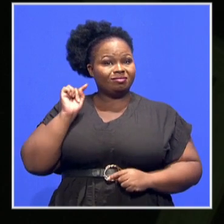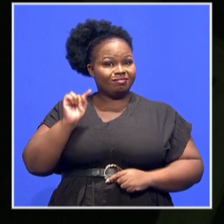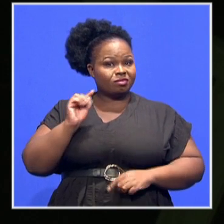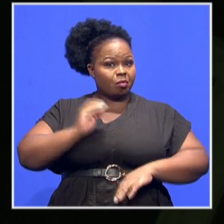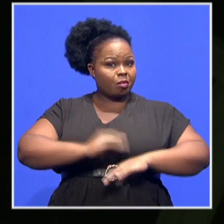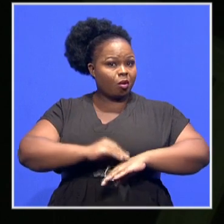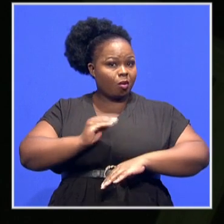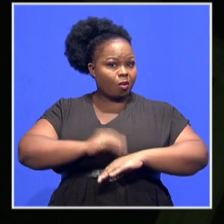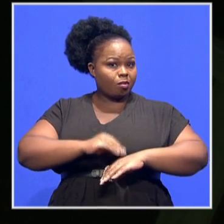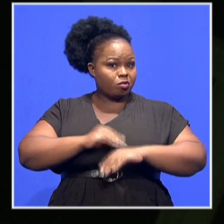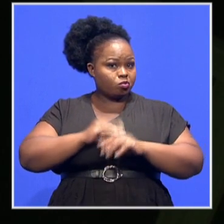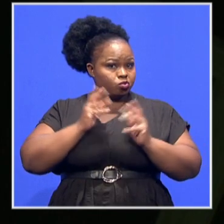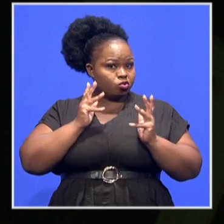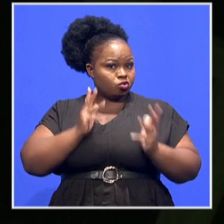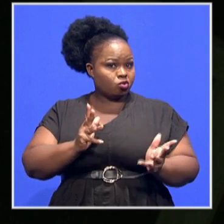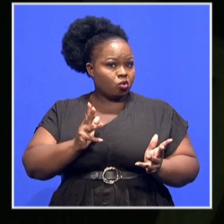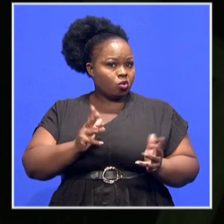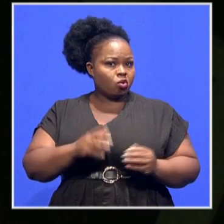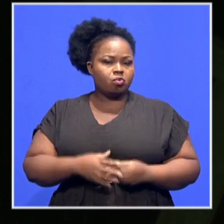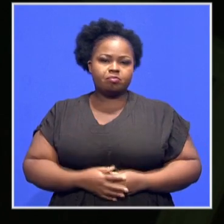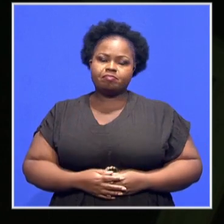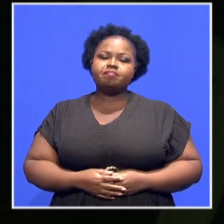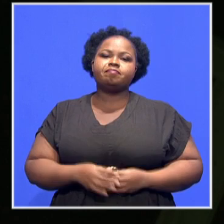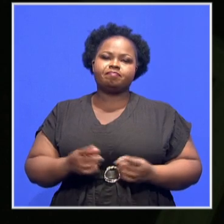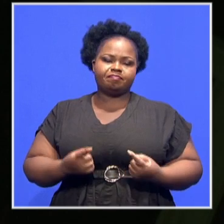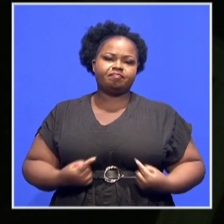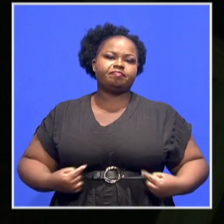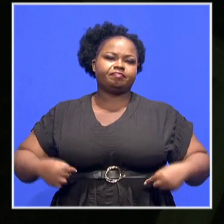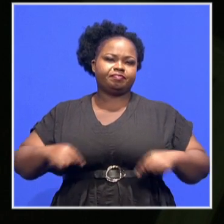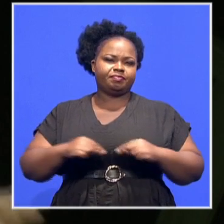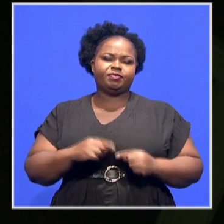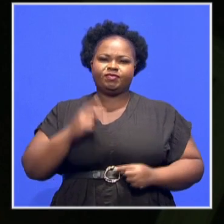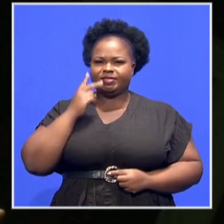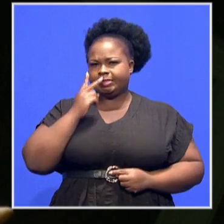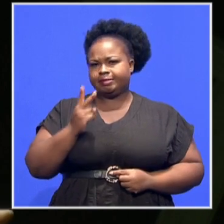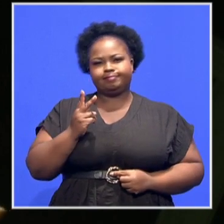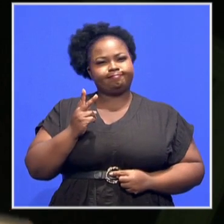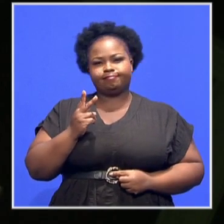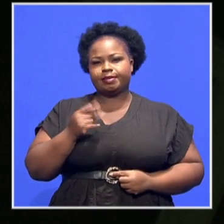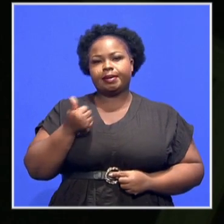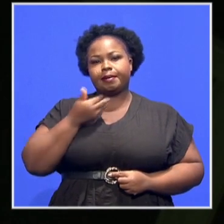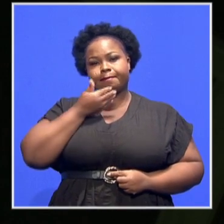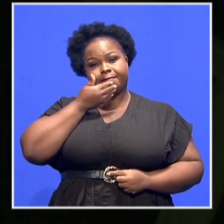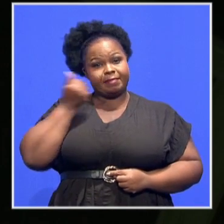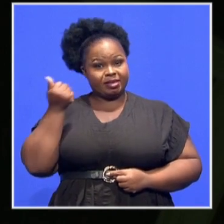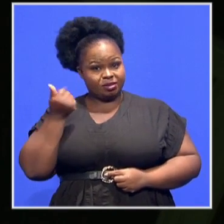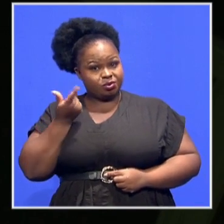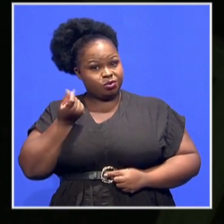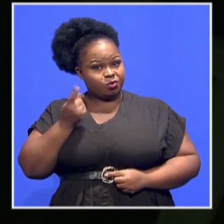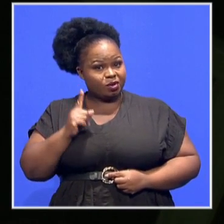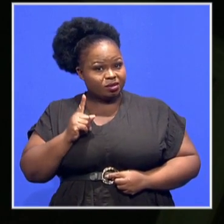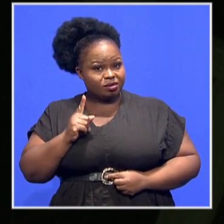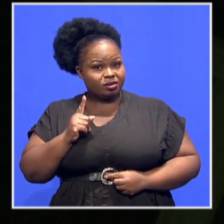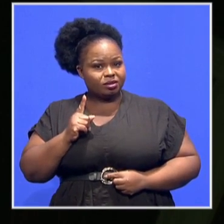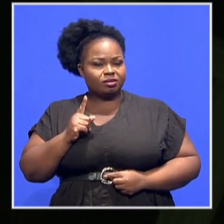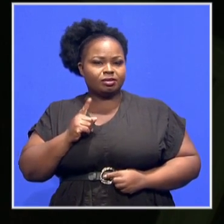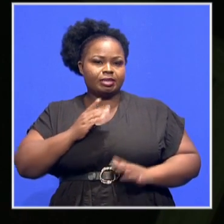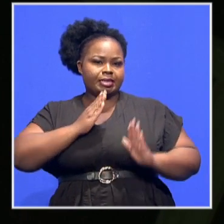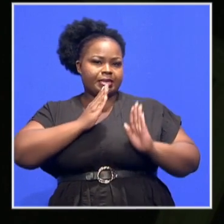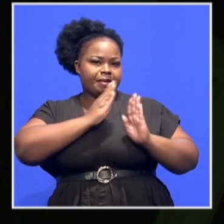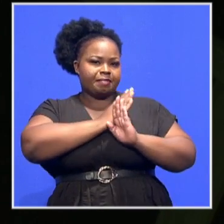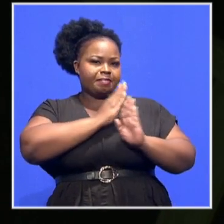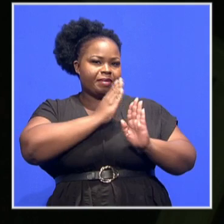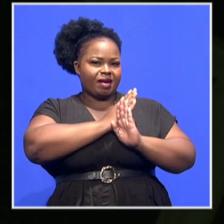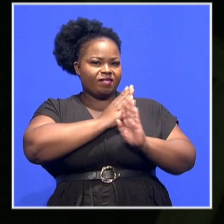crisis, we have seen that it is best to work with those who